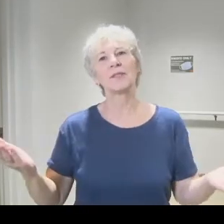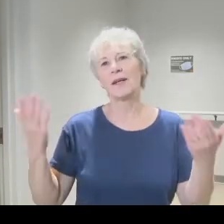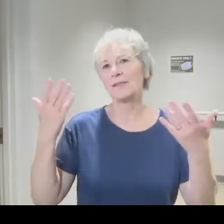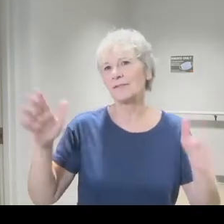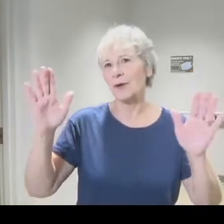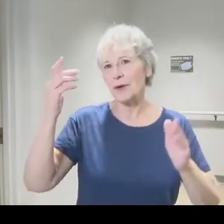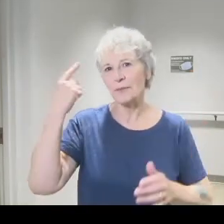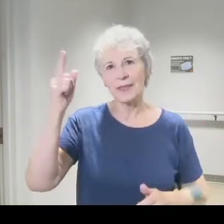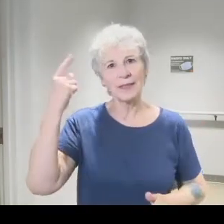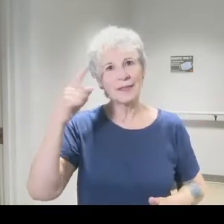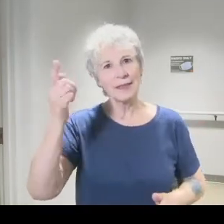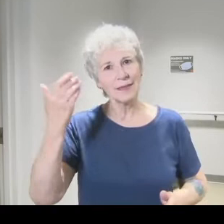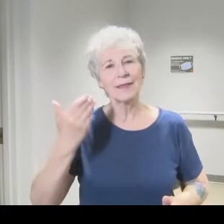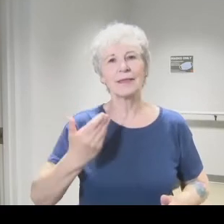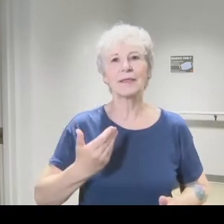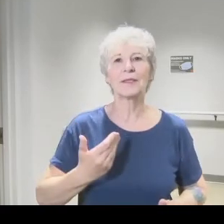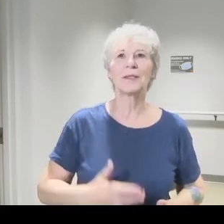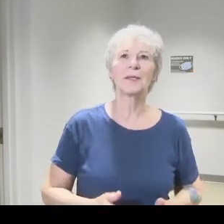You've done for me.